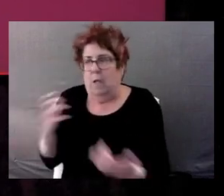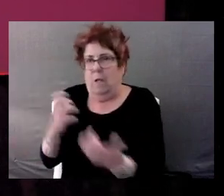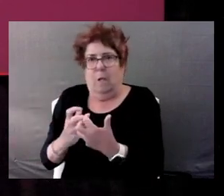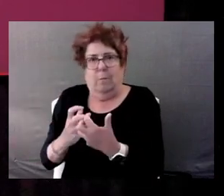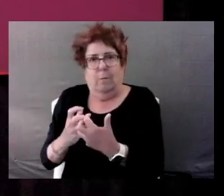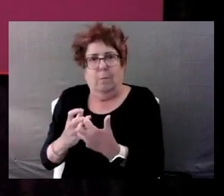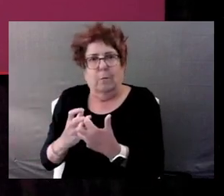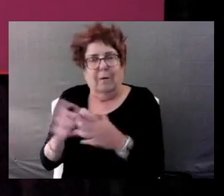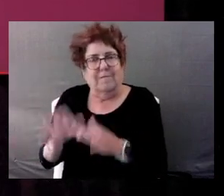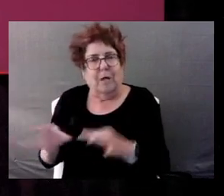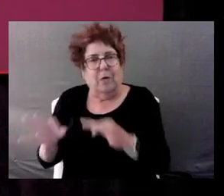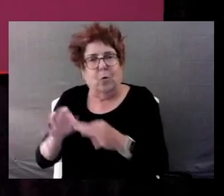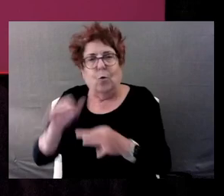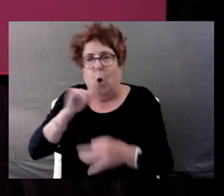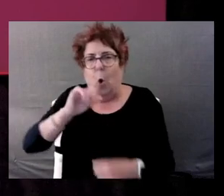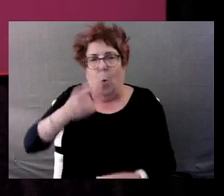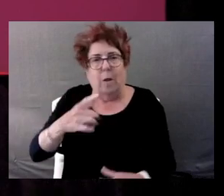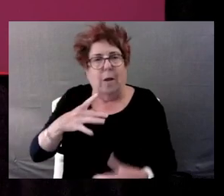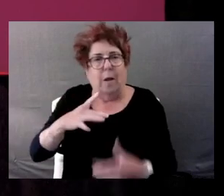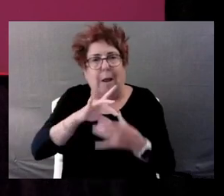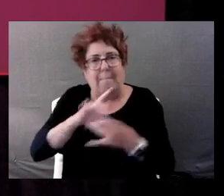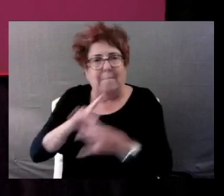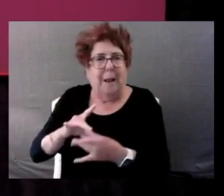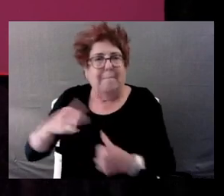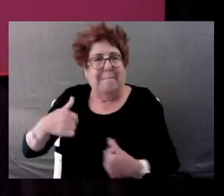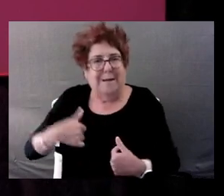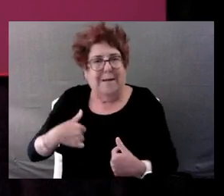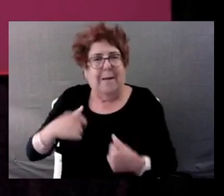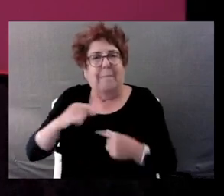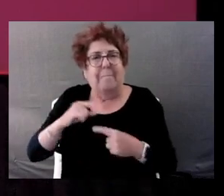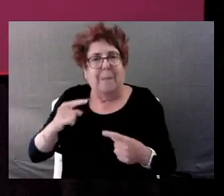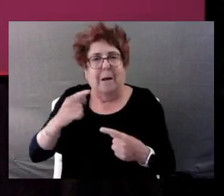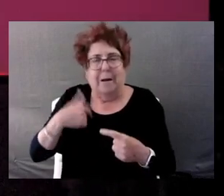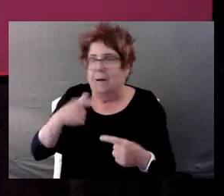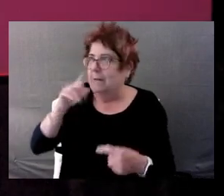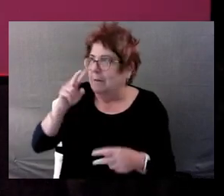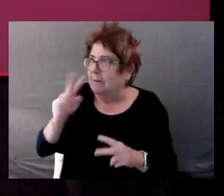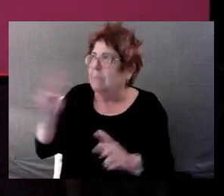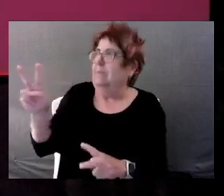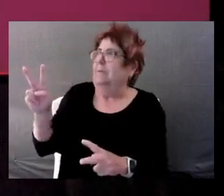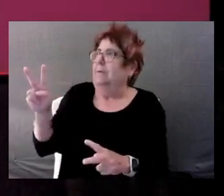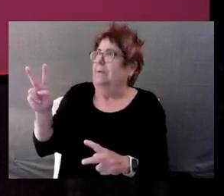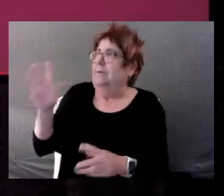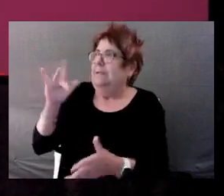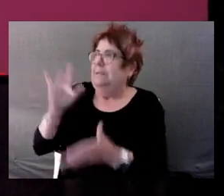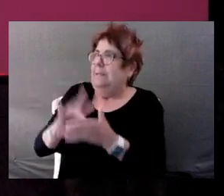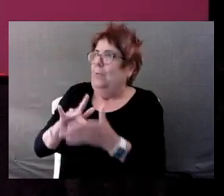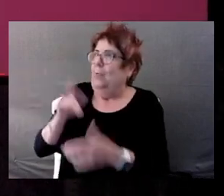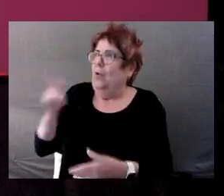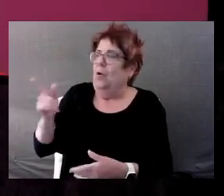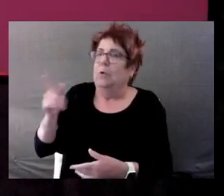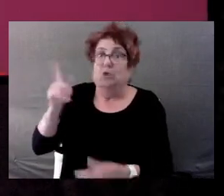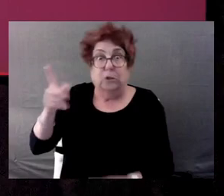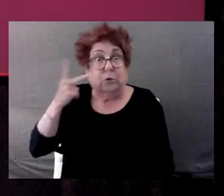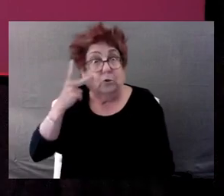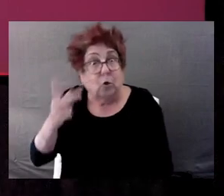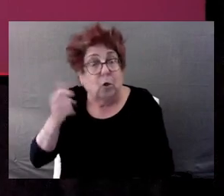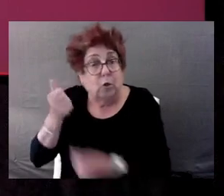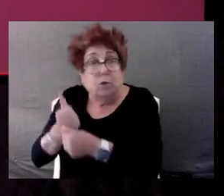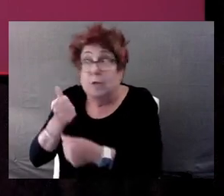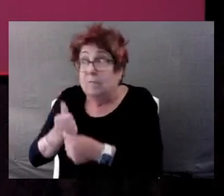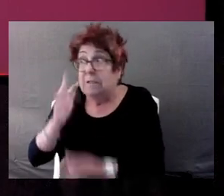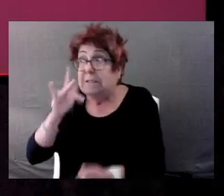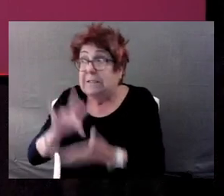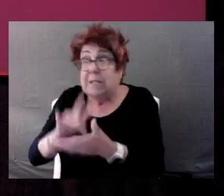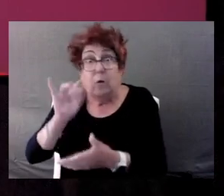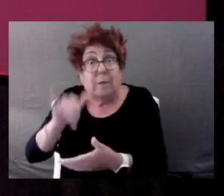that it wasn't about me, but I actually could center her. And when she could see herself centered in that process, what happened? She showed